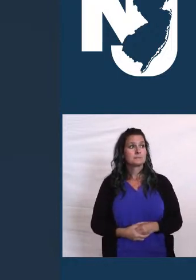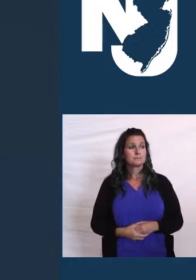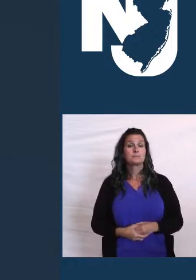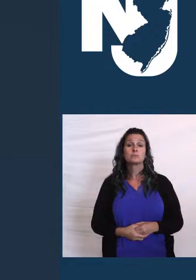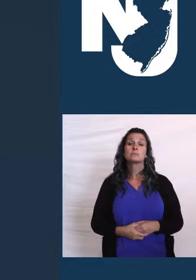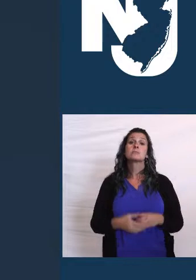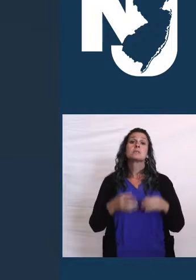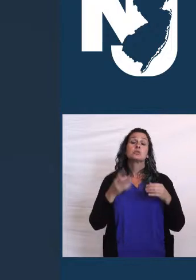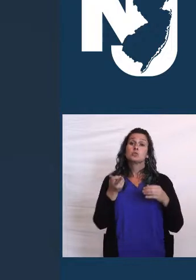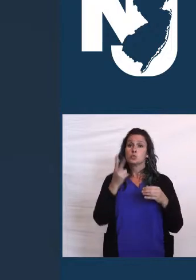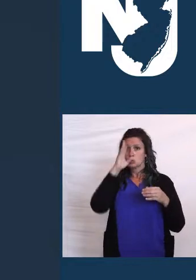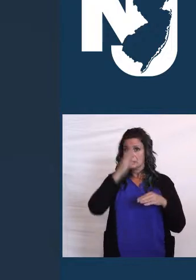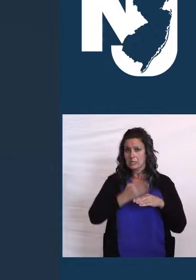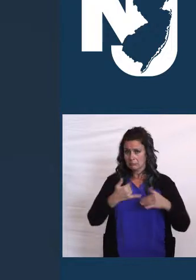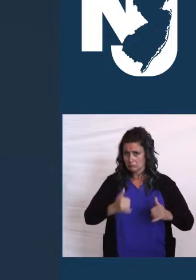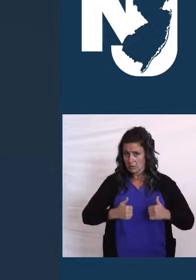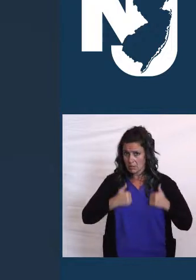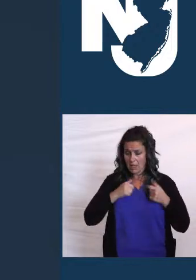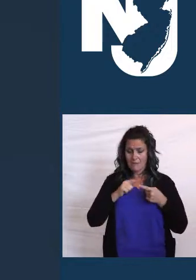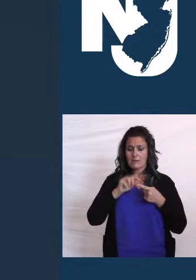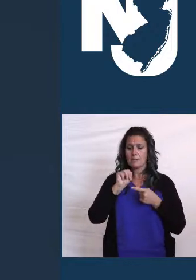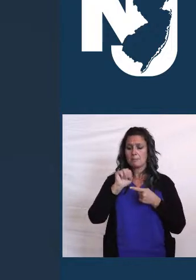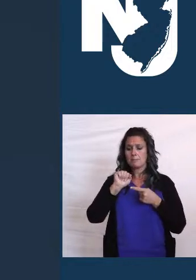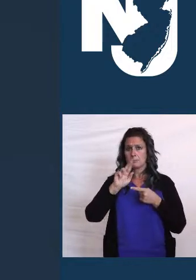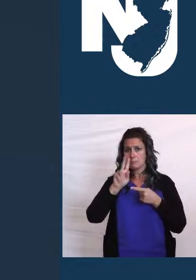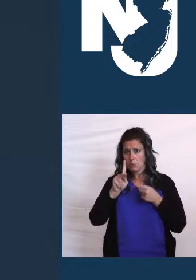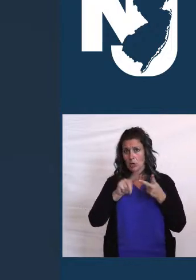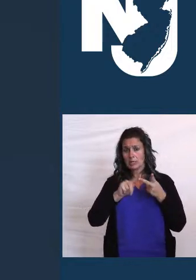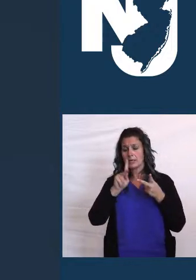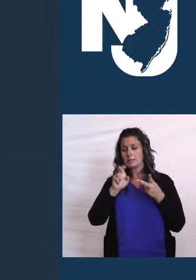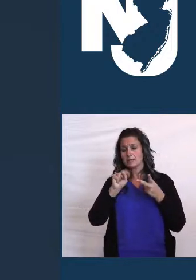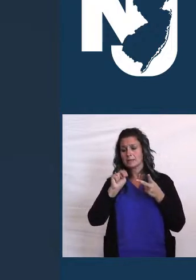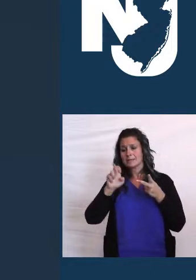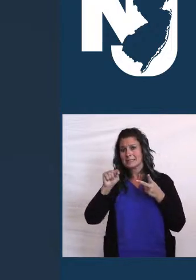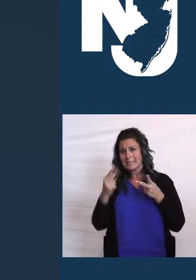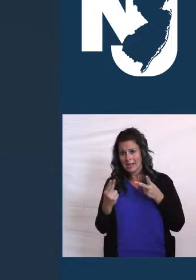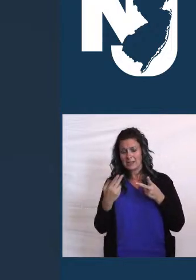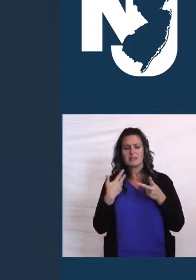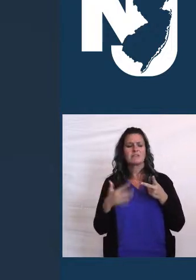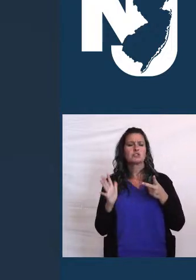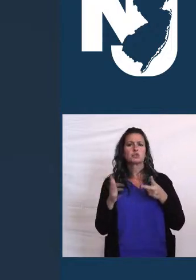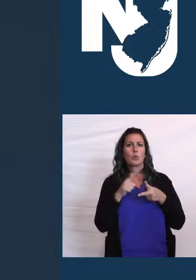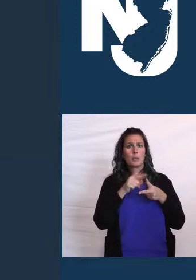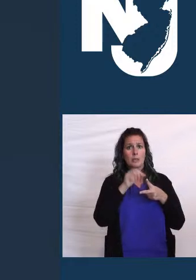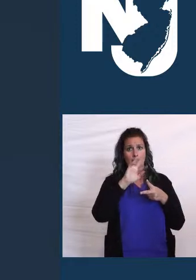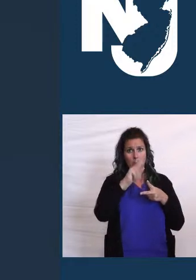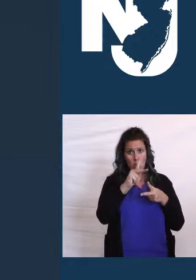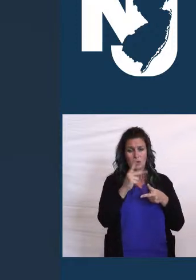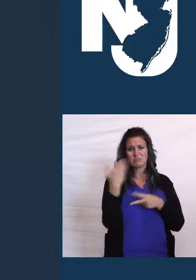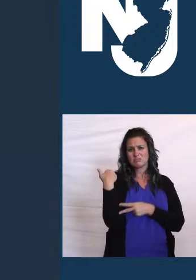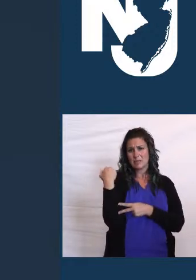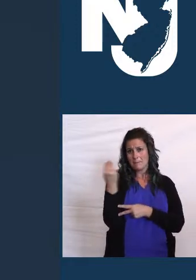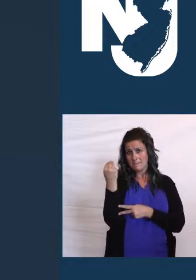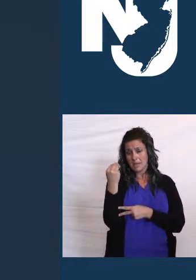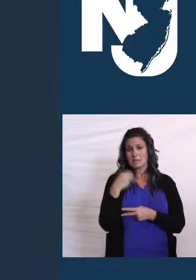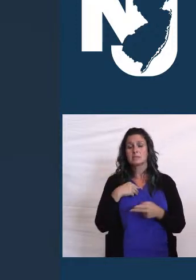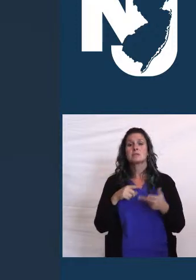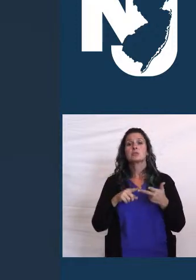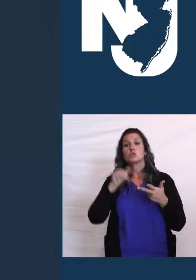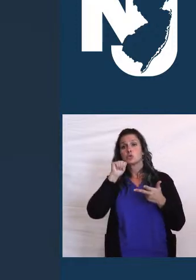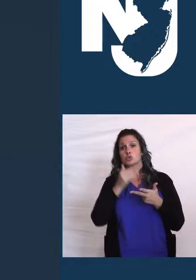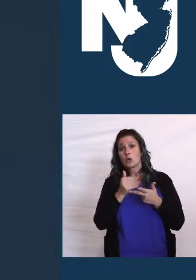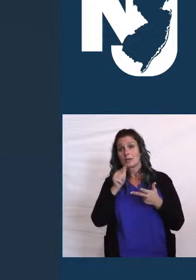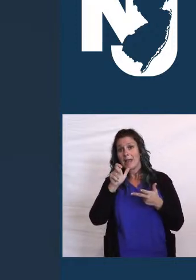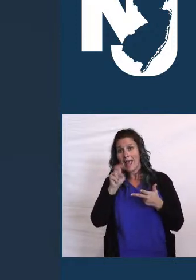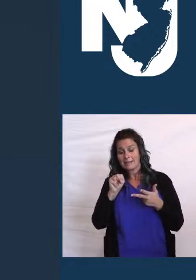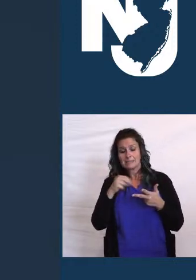her 2 sons, Mark and Kenneth, and I had the great honor of speaking with Mark on Monday, and her daughter Allison, along with Mark's wife